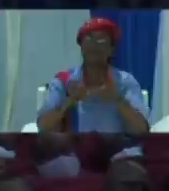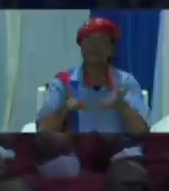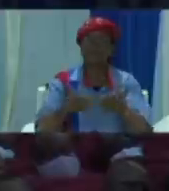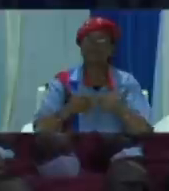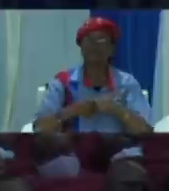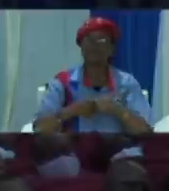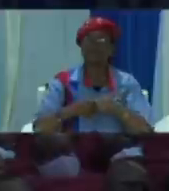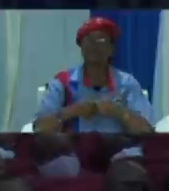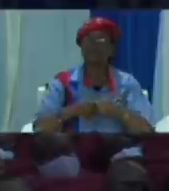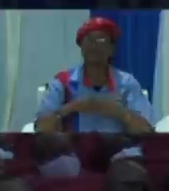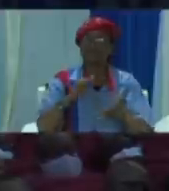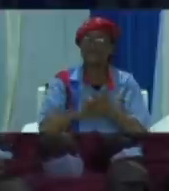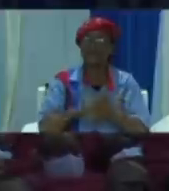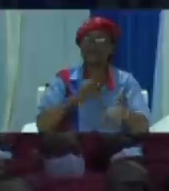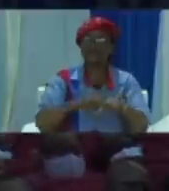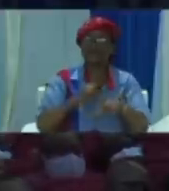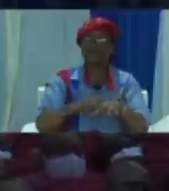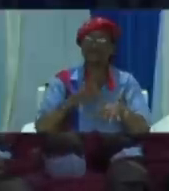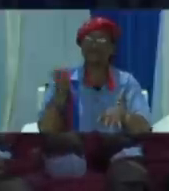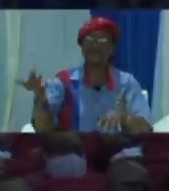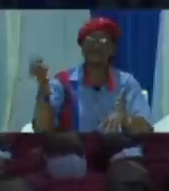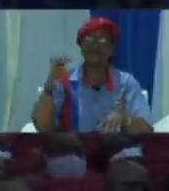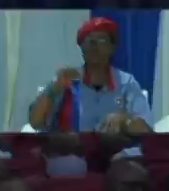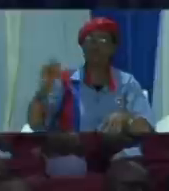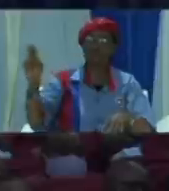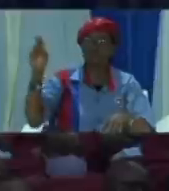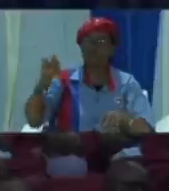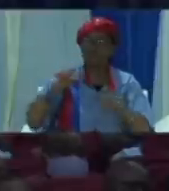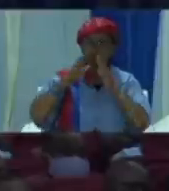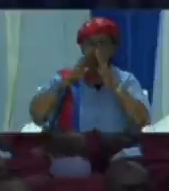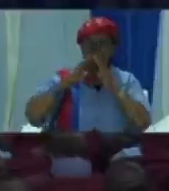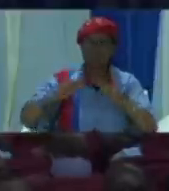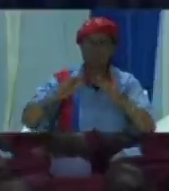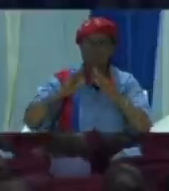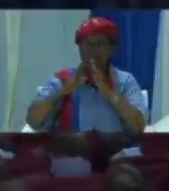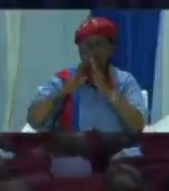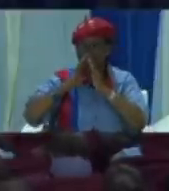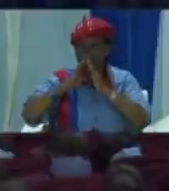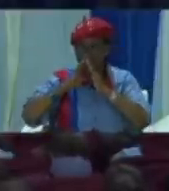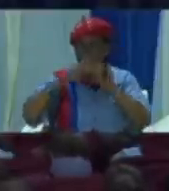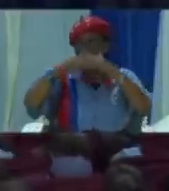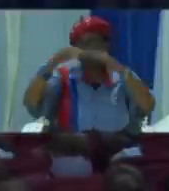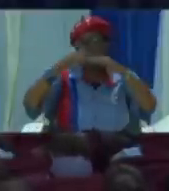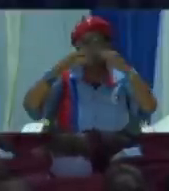that time, there was no building, it was just open field. He came with